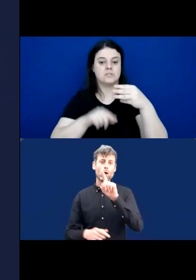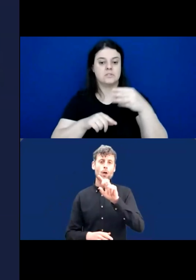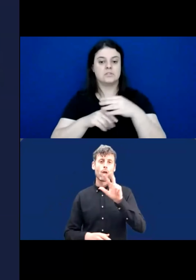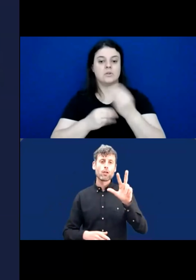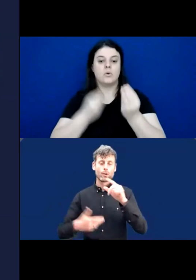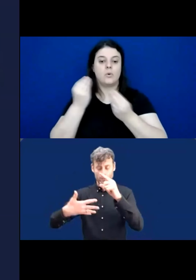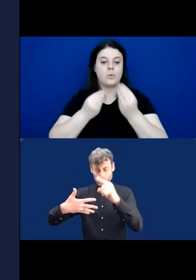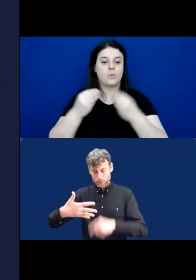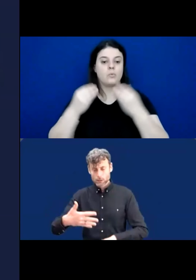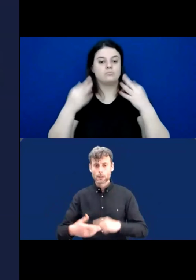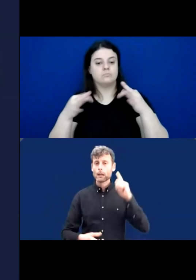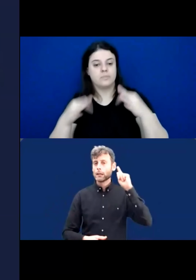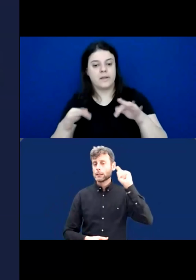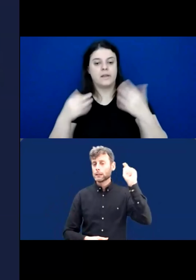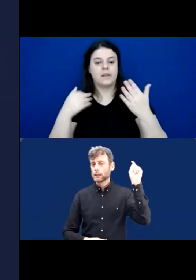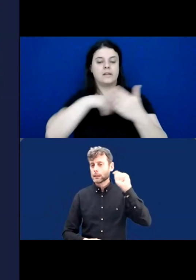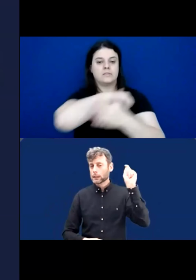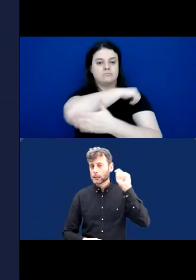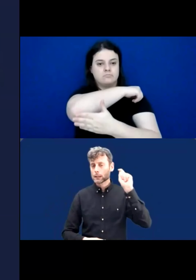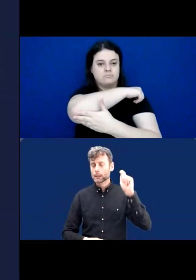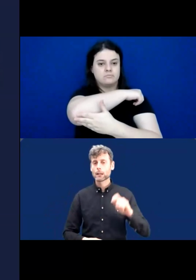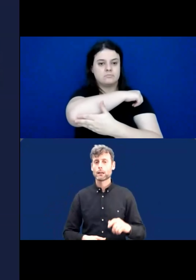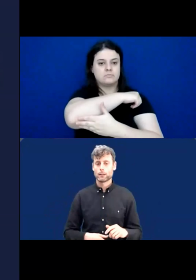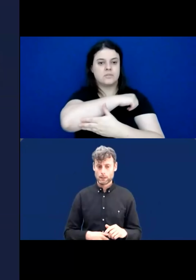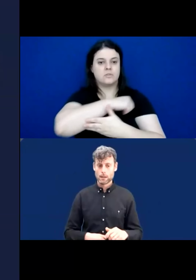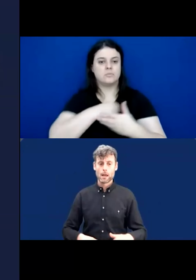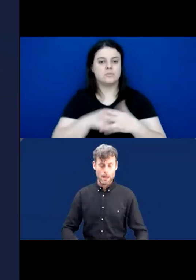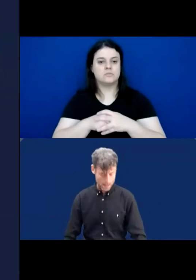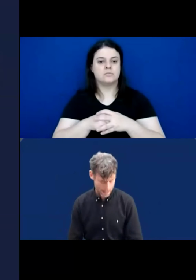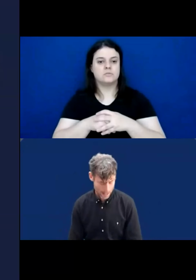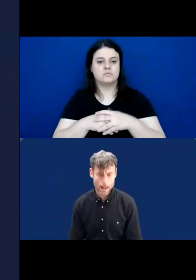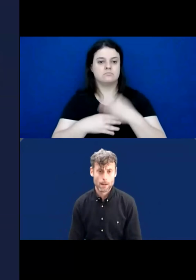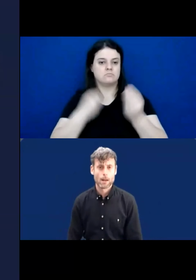elbow, and knee, as well as bowel problems.